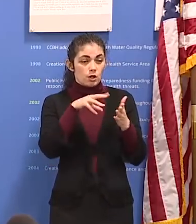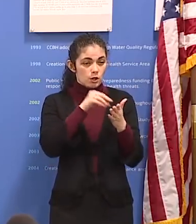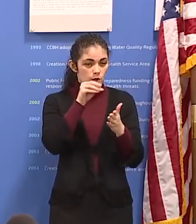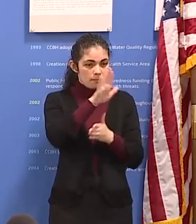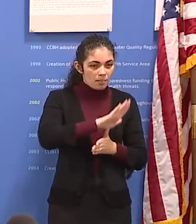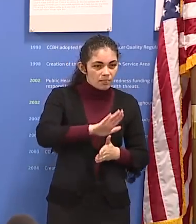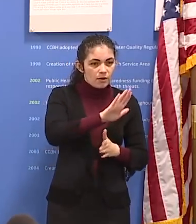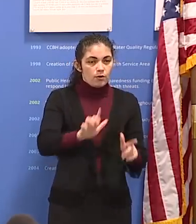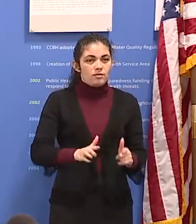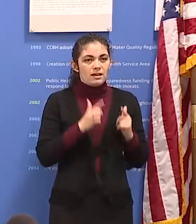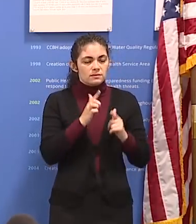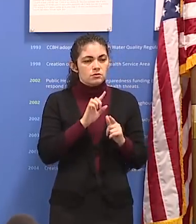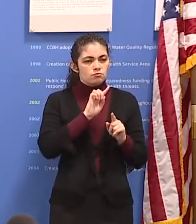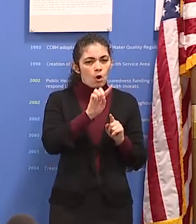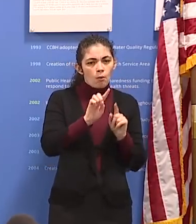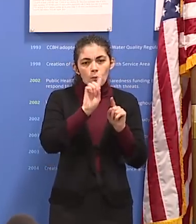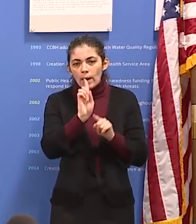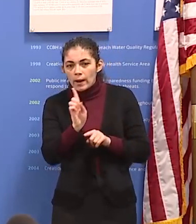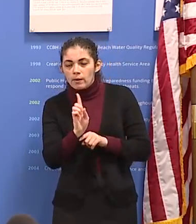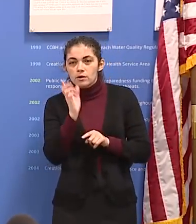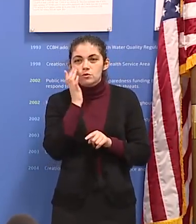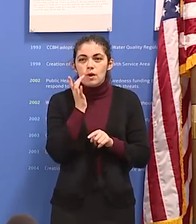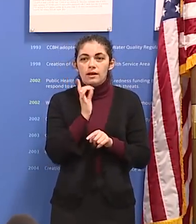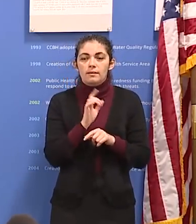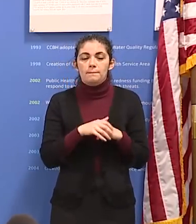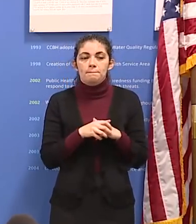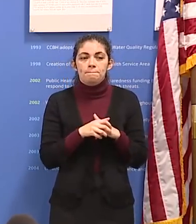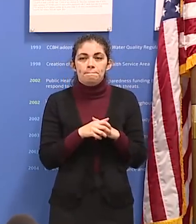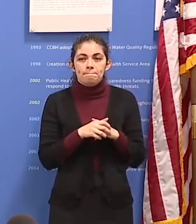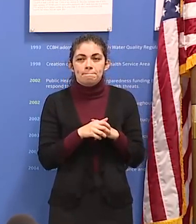their lives and where they've been, and that's why they're so,